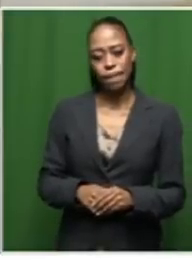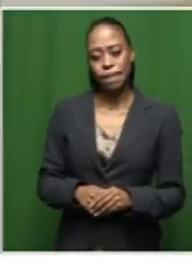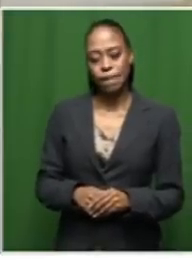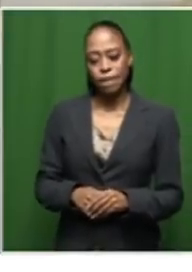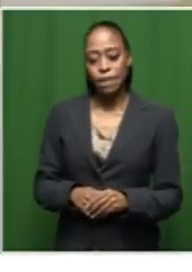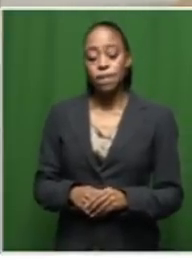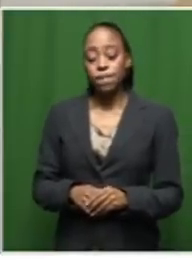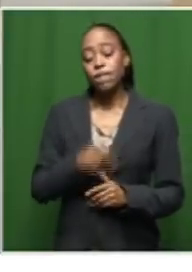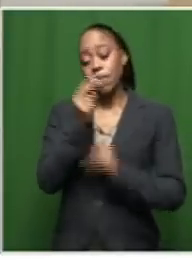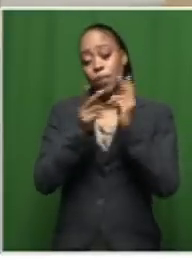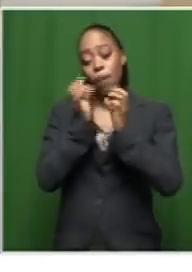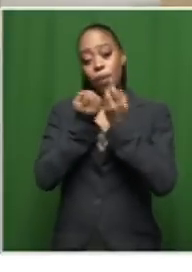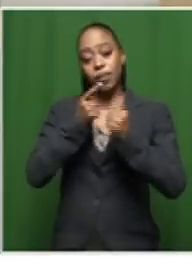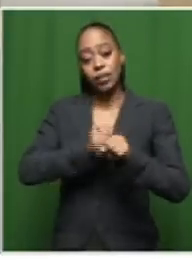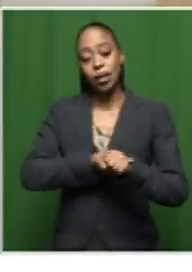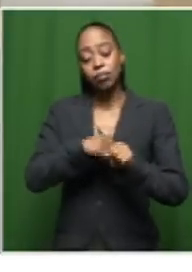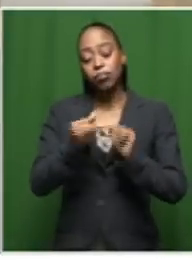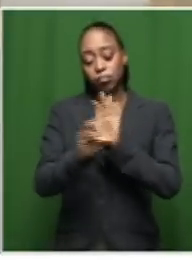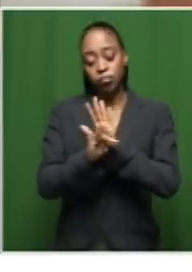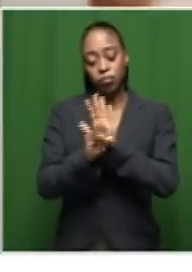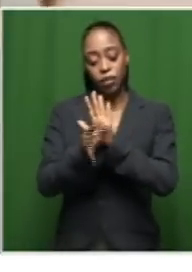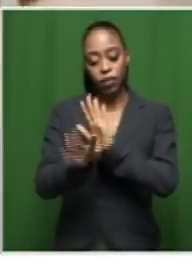see that a lot, Liet, yeah, in that